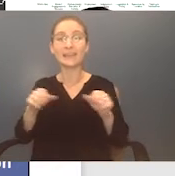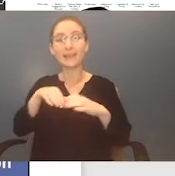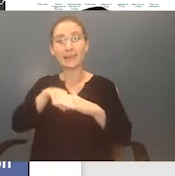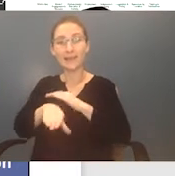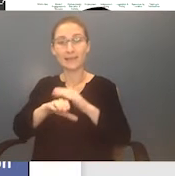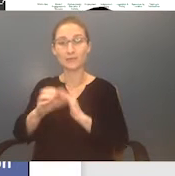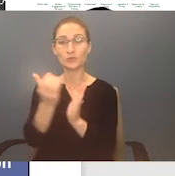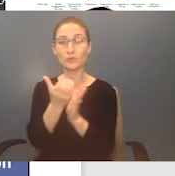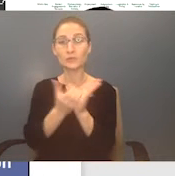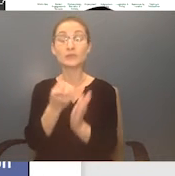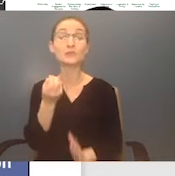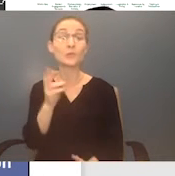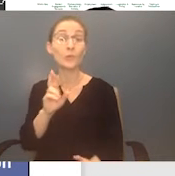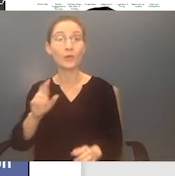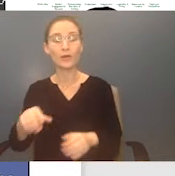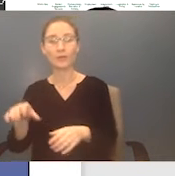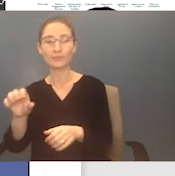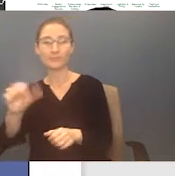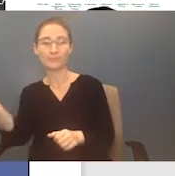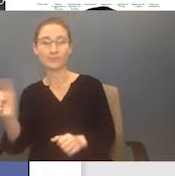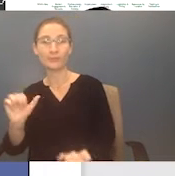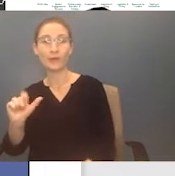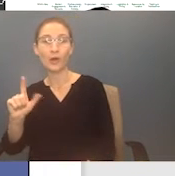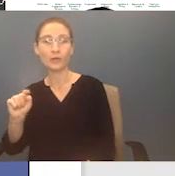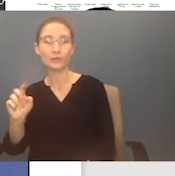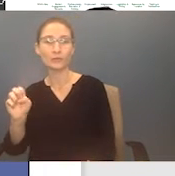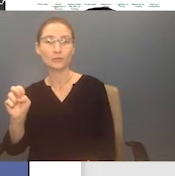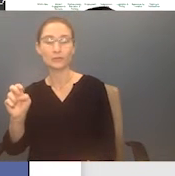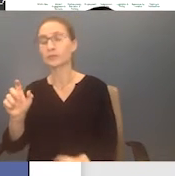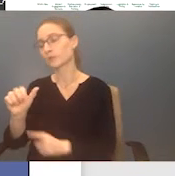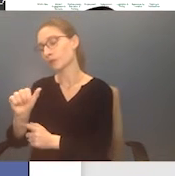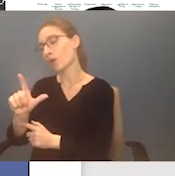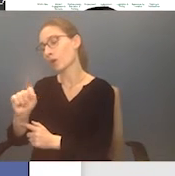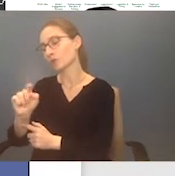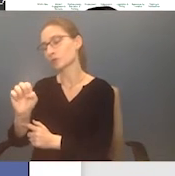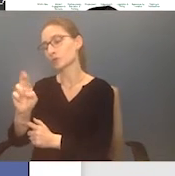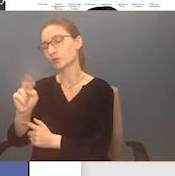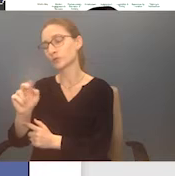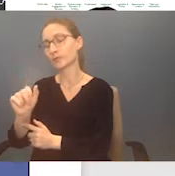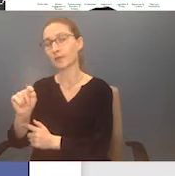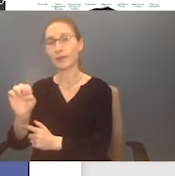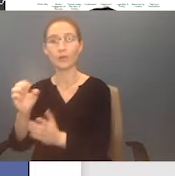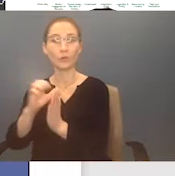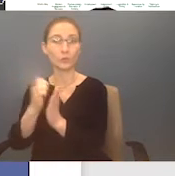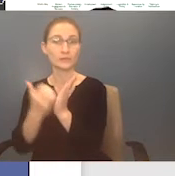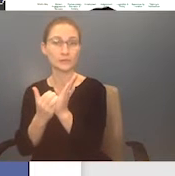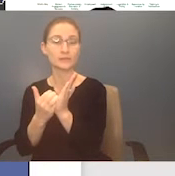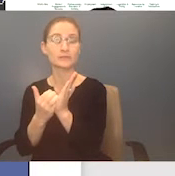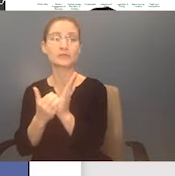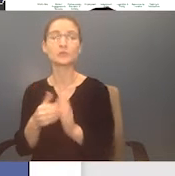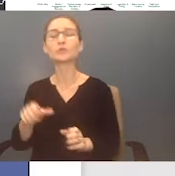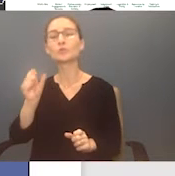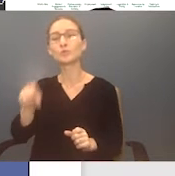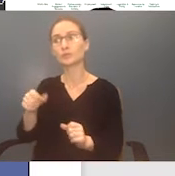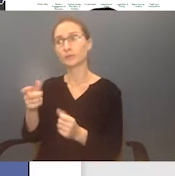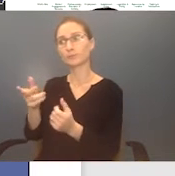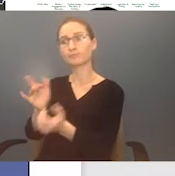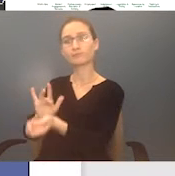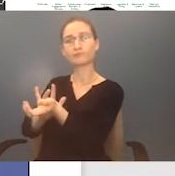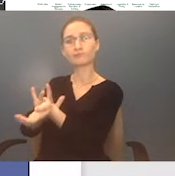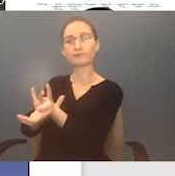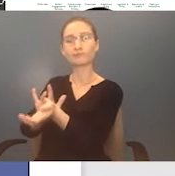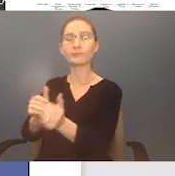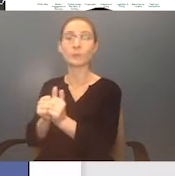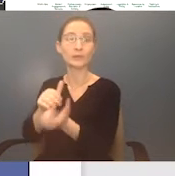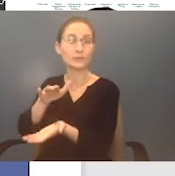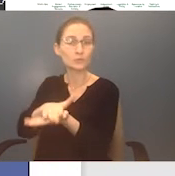and the alternate assessment. And so there's some special requirements there. So you'll want to definitely check in with your son or